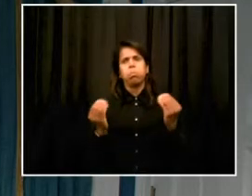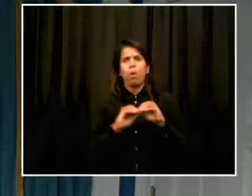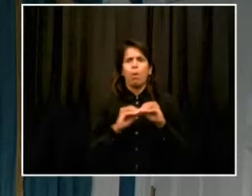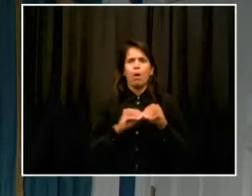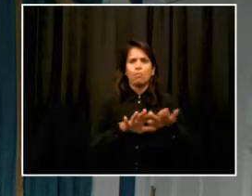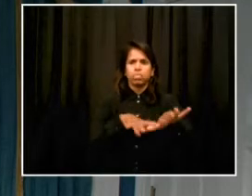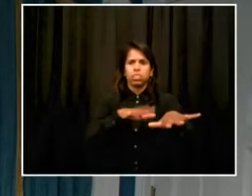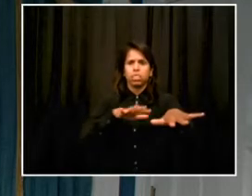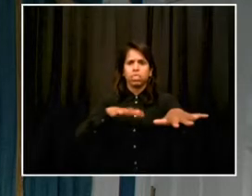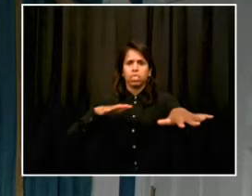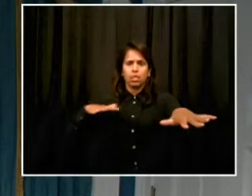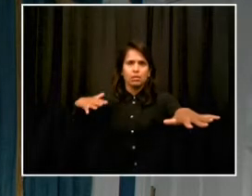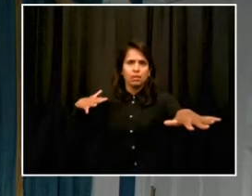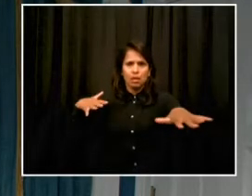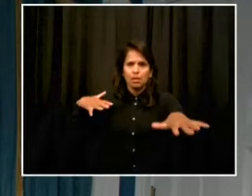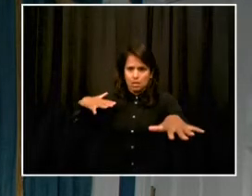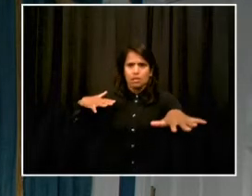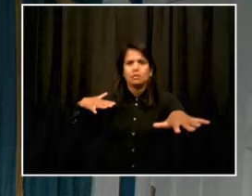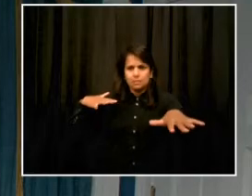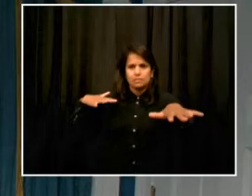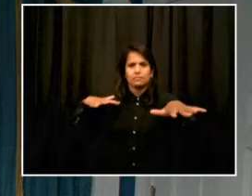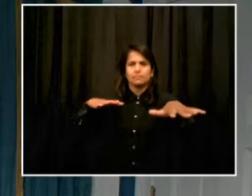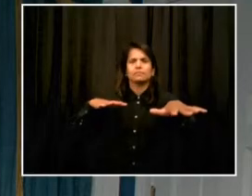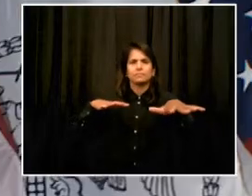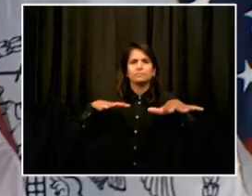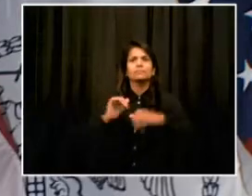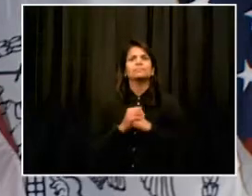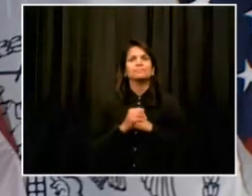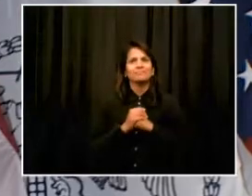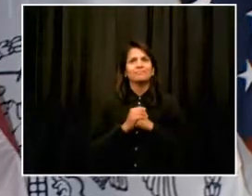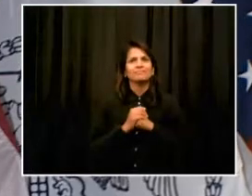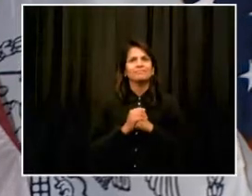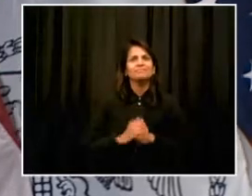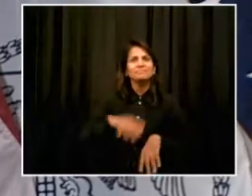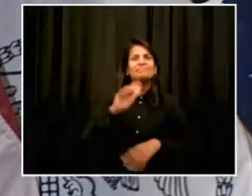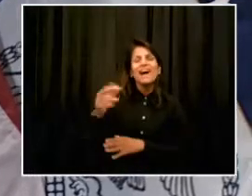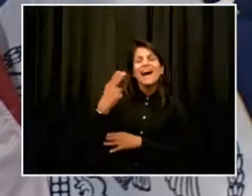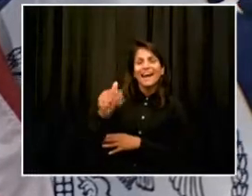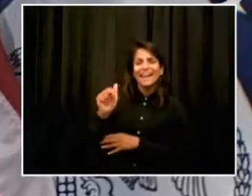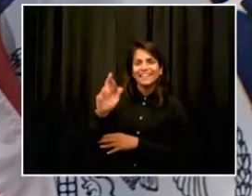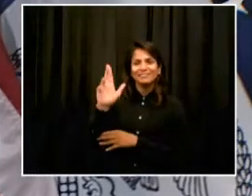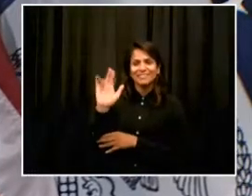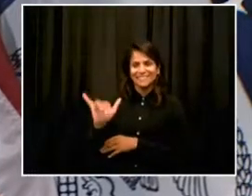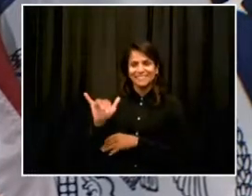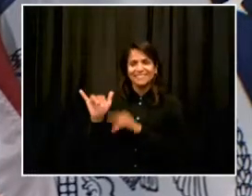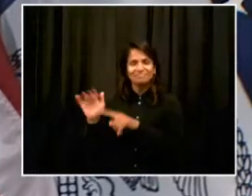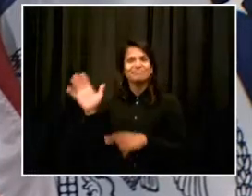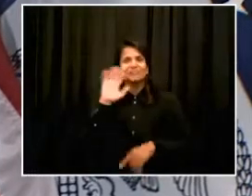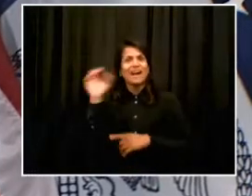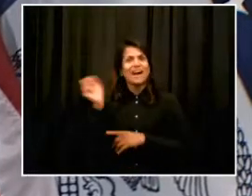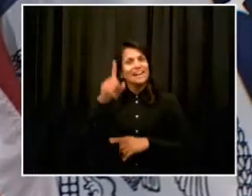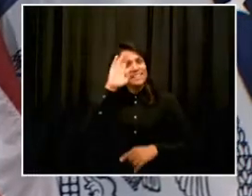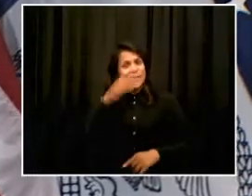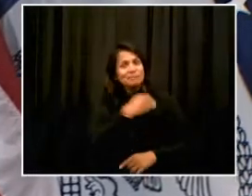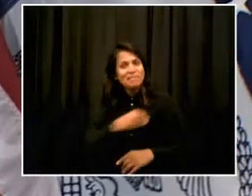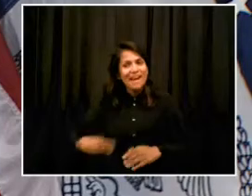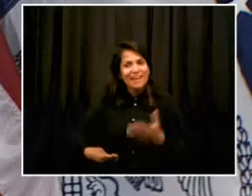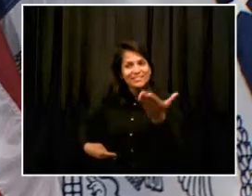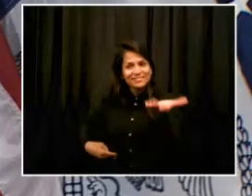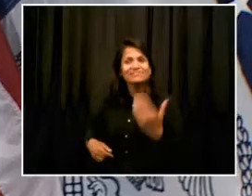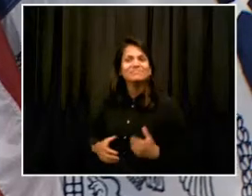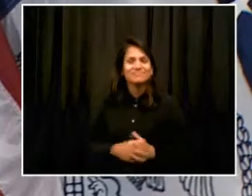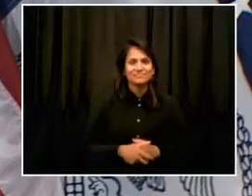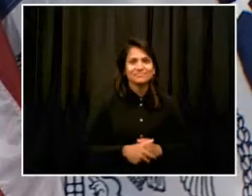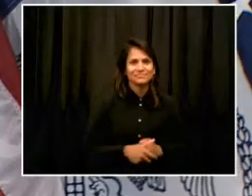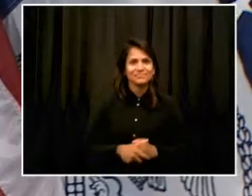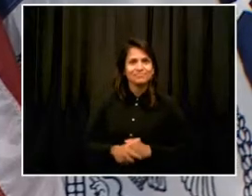Hello, Mr. Mayor. How are you doing today? Good, Henry, how are you? I'm good. I want to ask you a couple